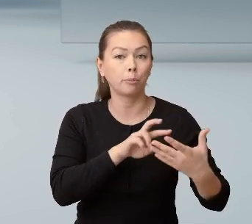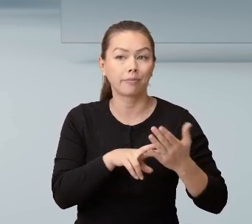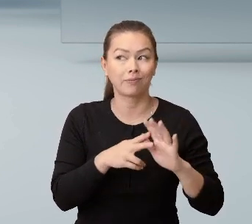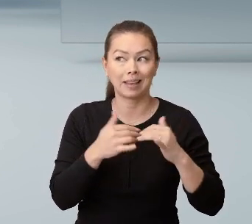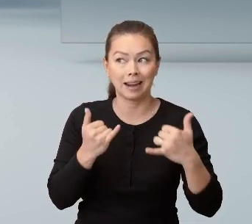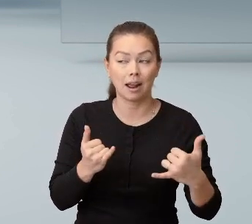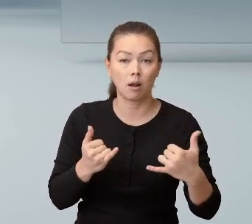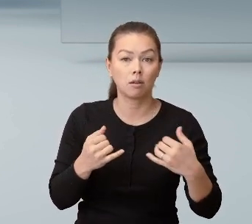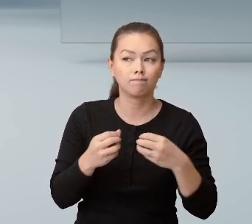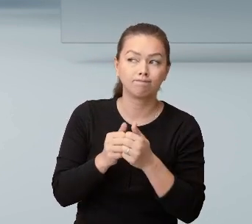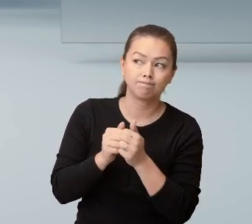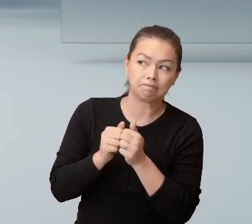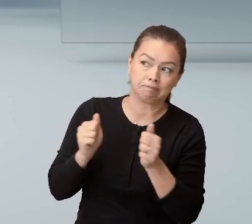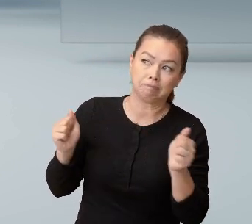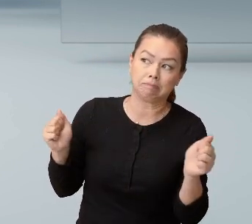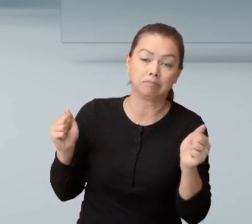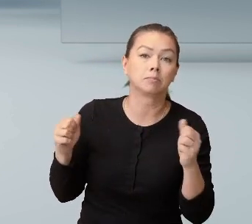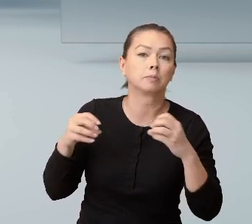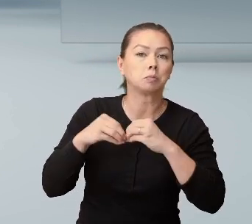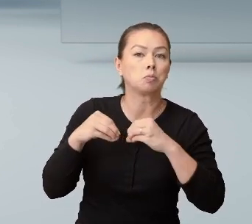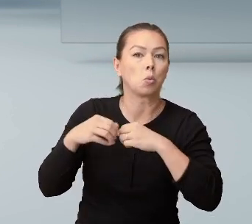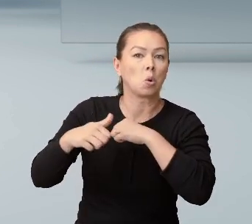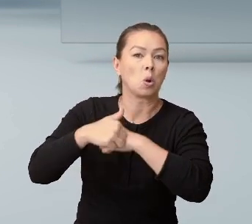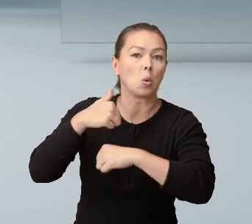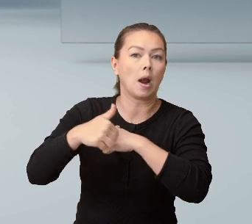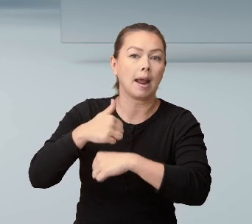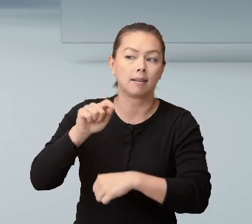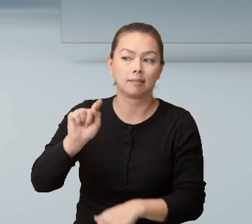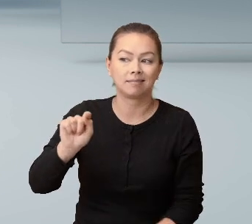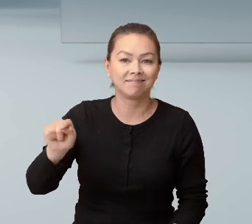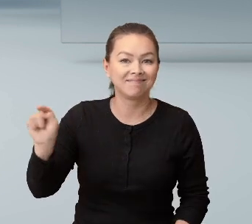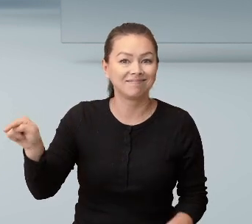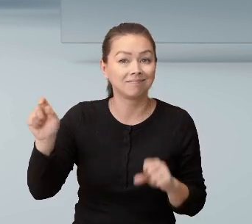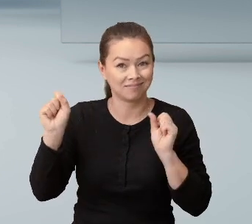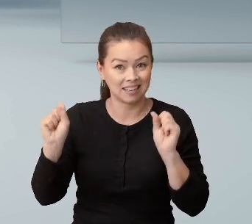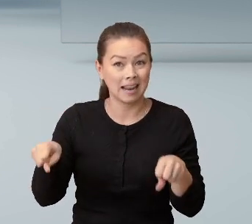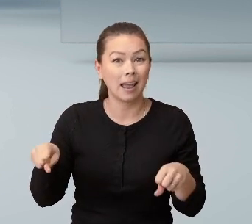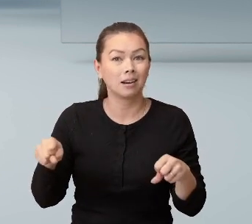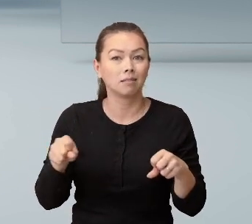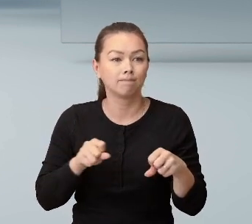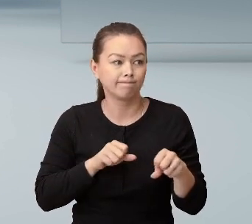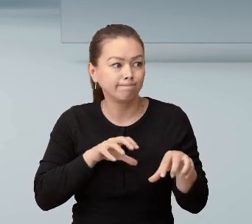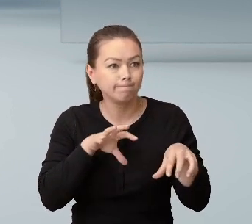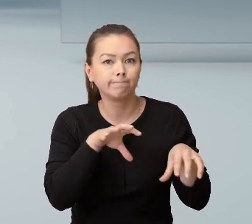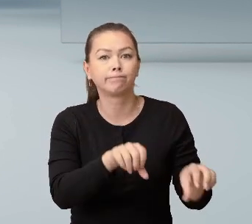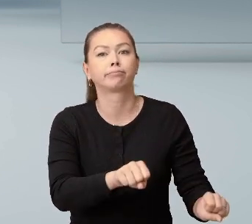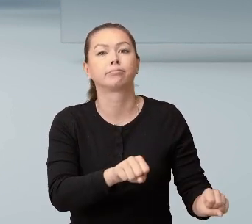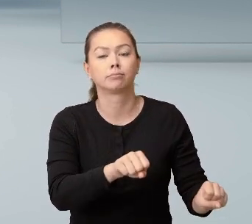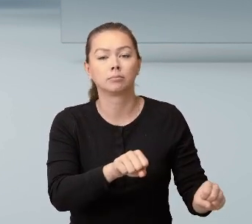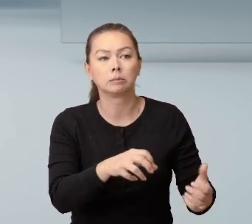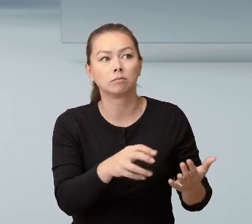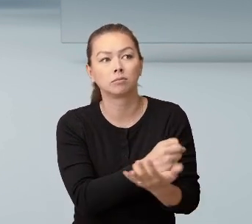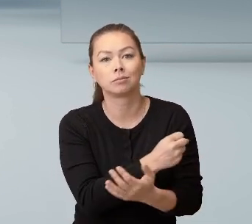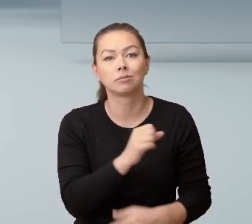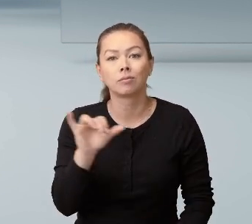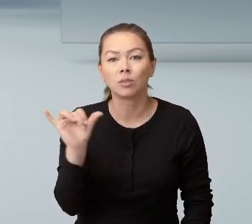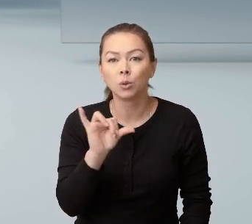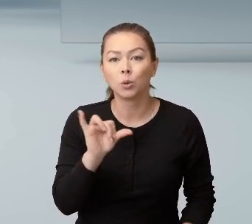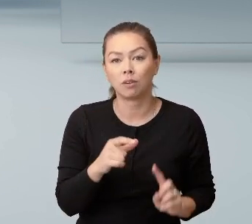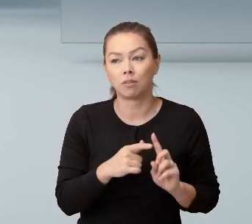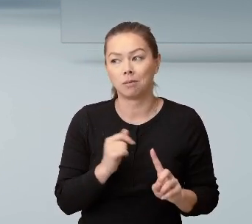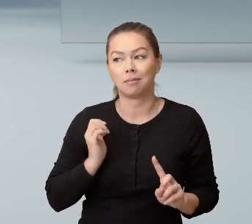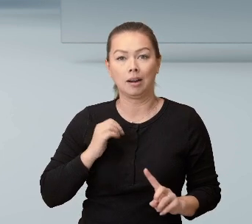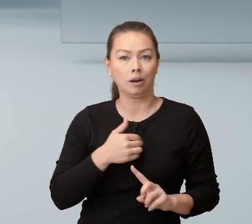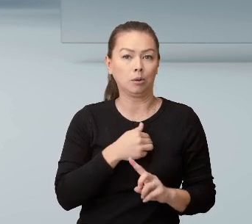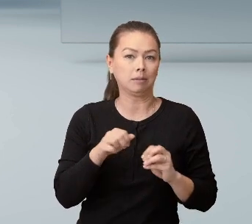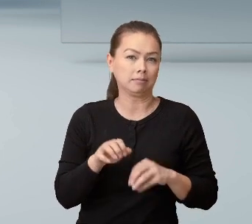are then at the risks of threat actors being able to also reach out and obtain